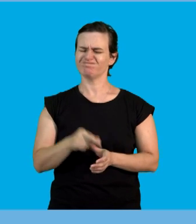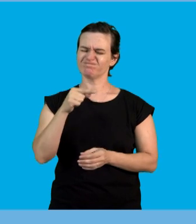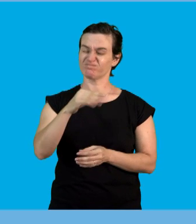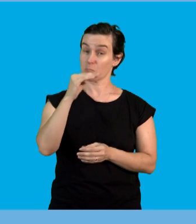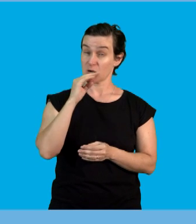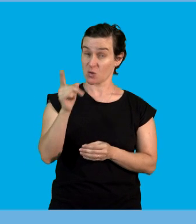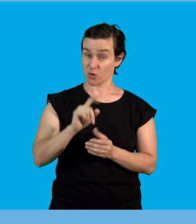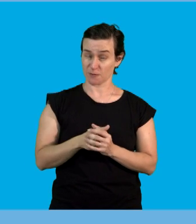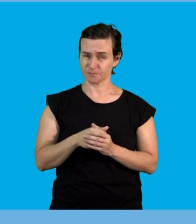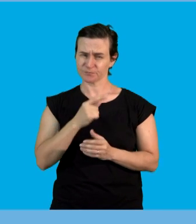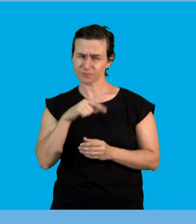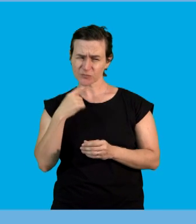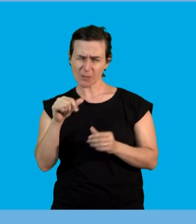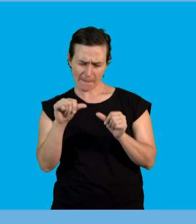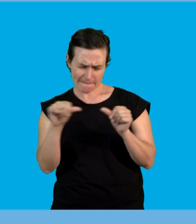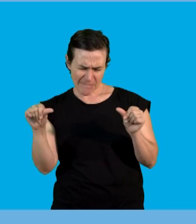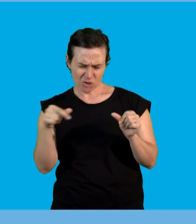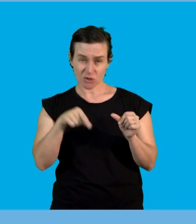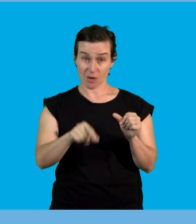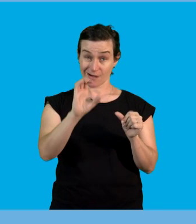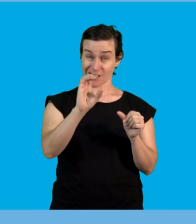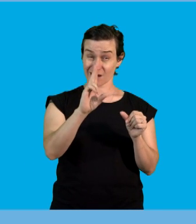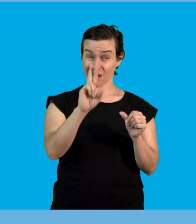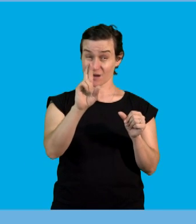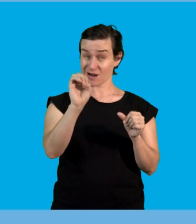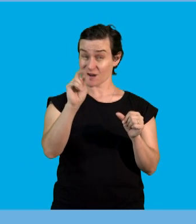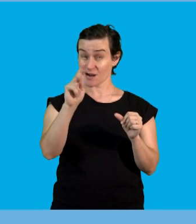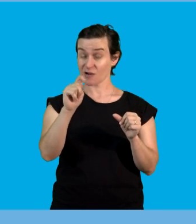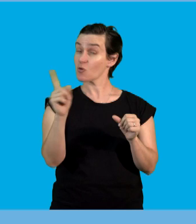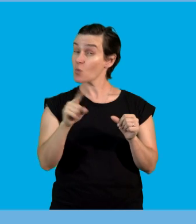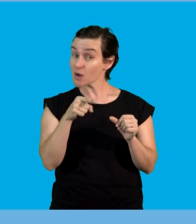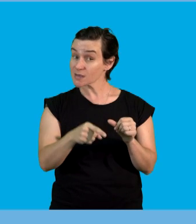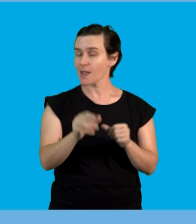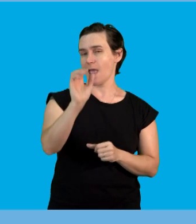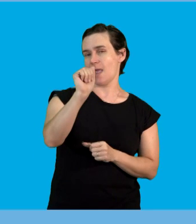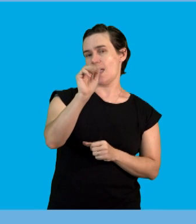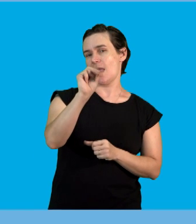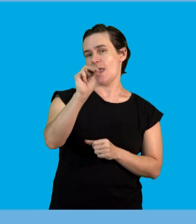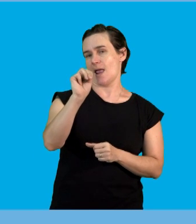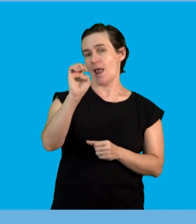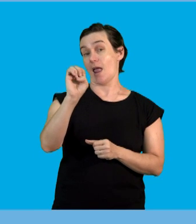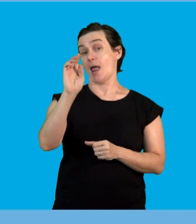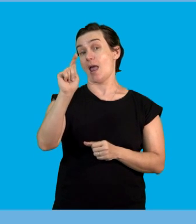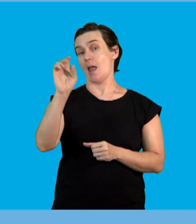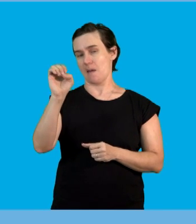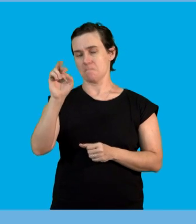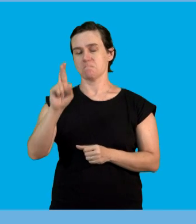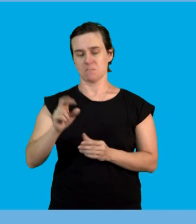which therefore means that for us to measure current, we need a device called an ammeter.